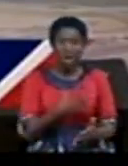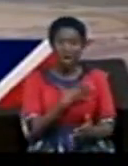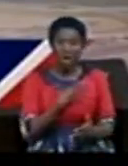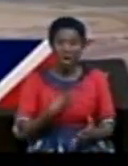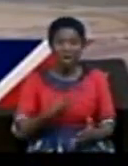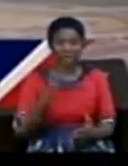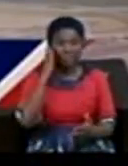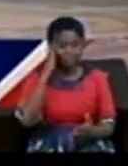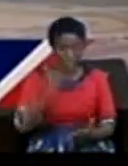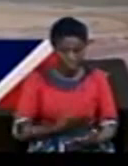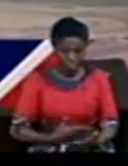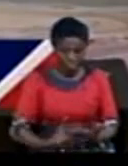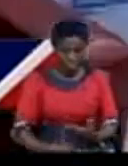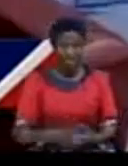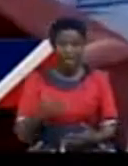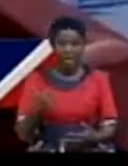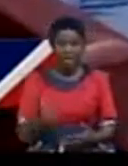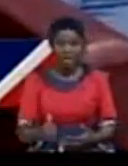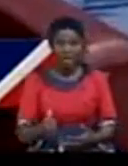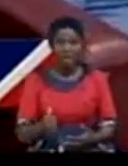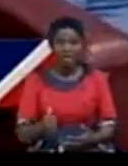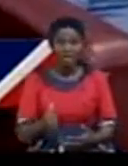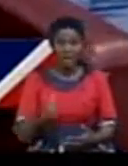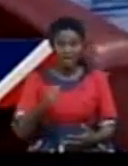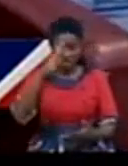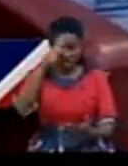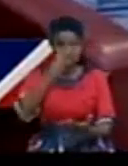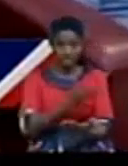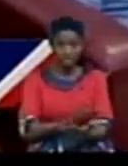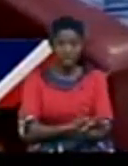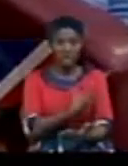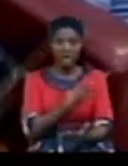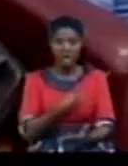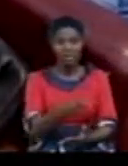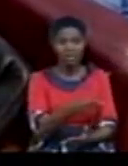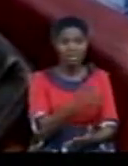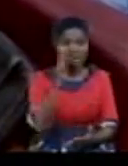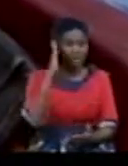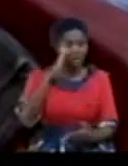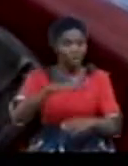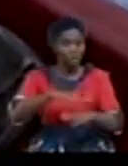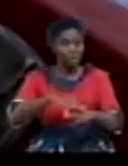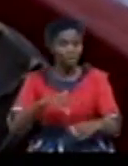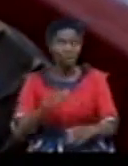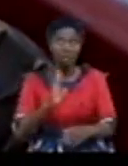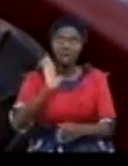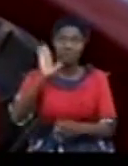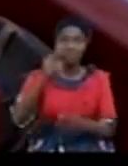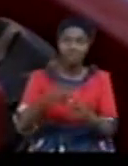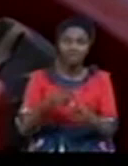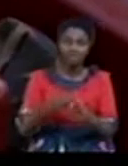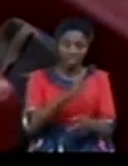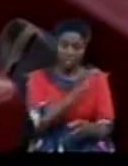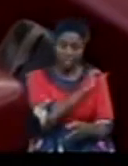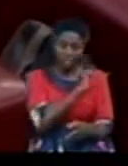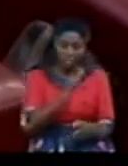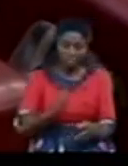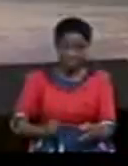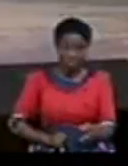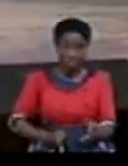a son, and they shall call his name Emmanuel, which is being